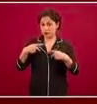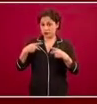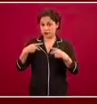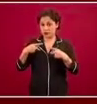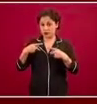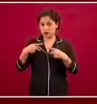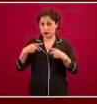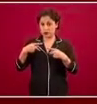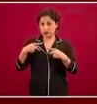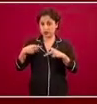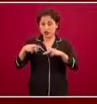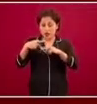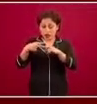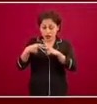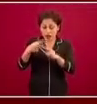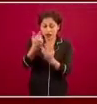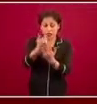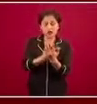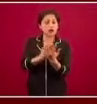considering that